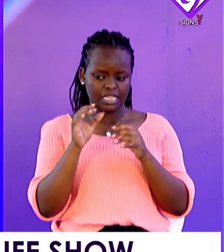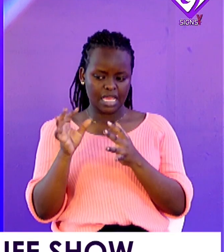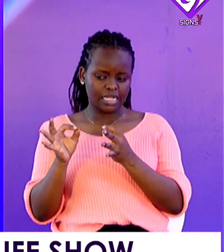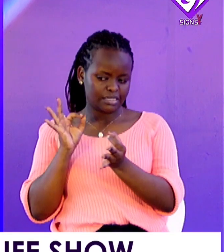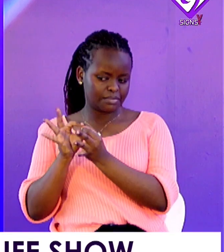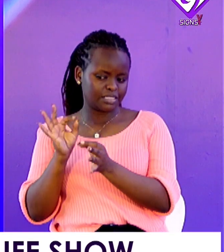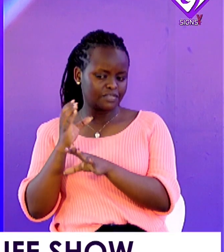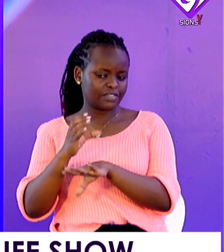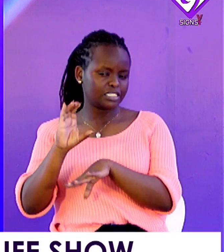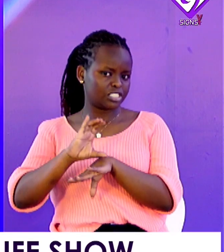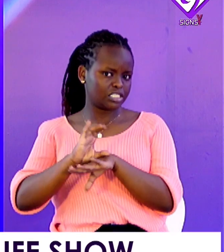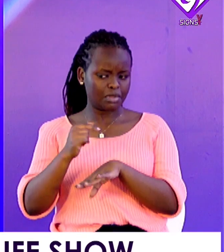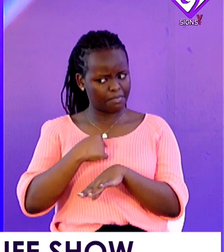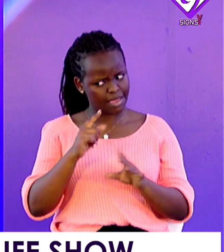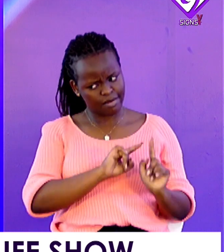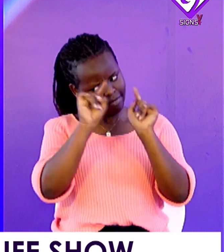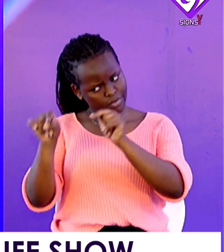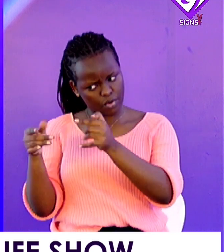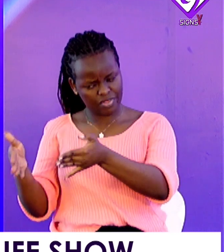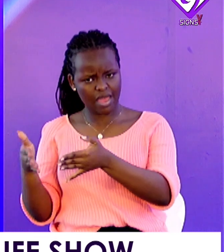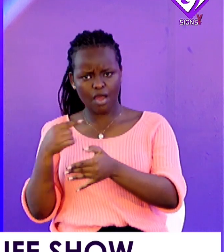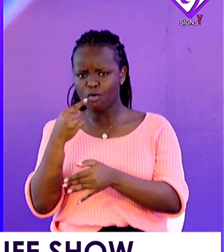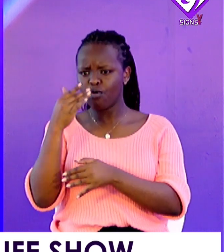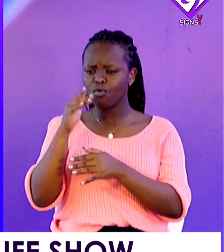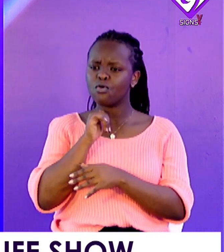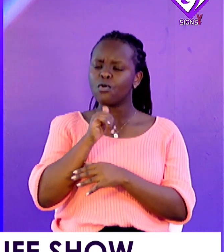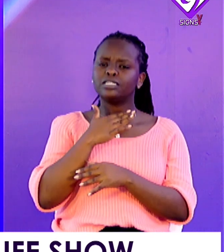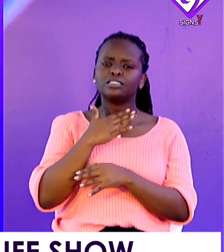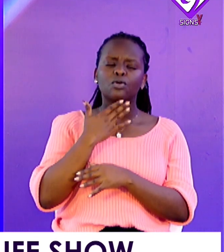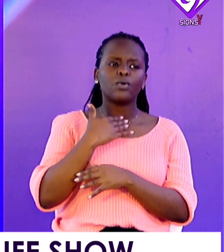will rush there. Who doesn't want to see? I was seeing before,